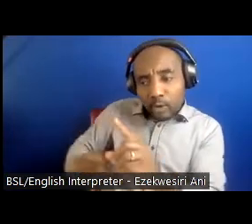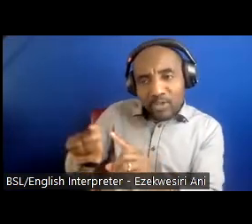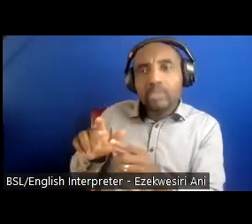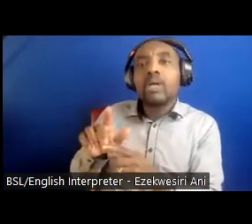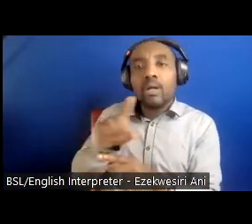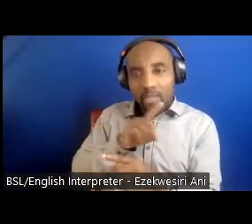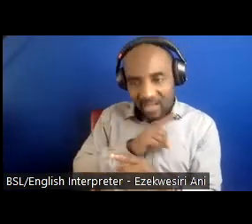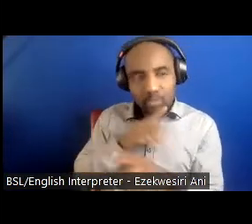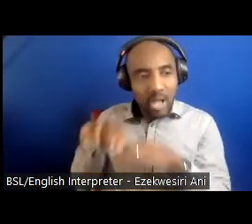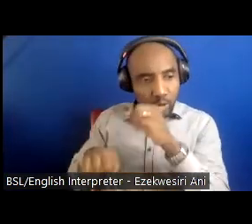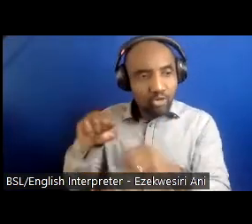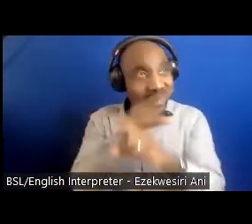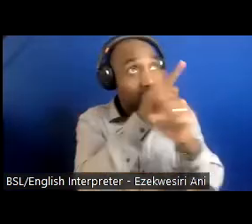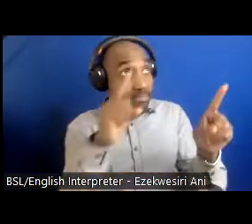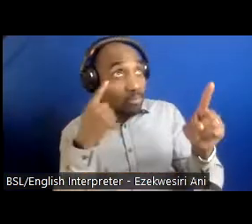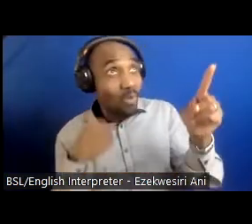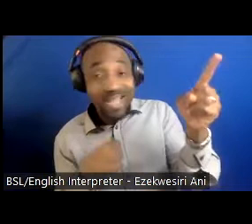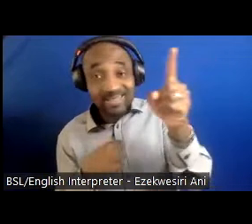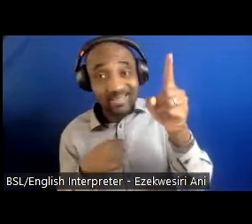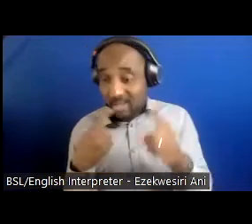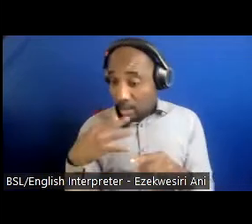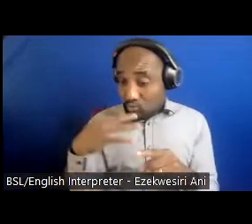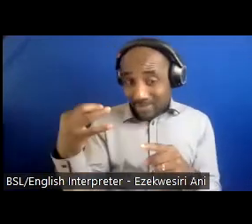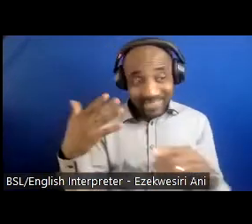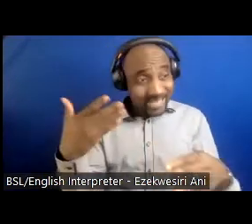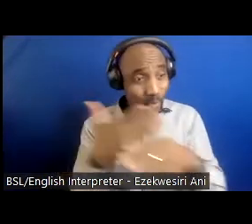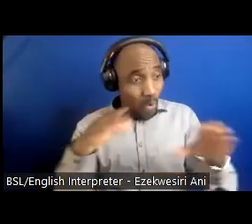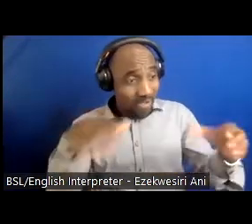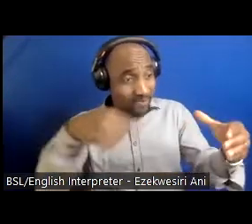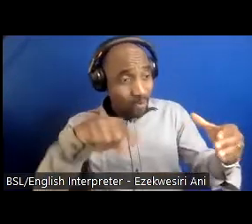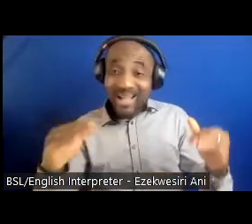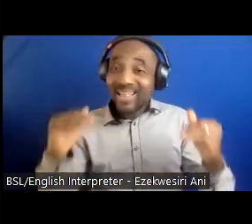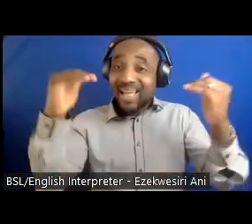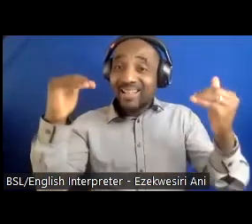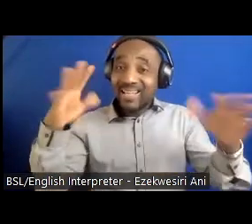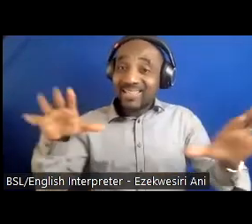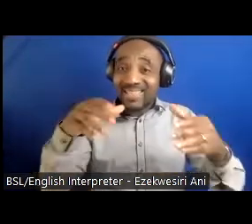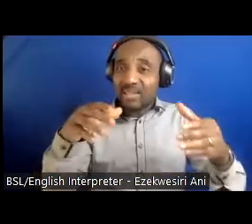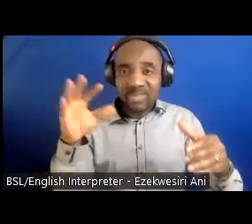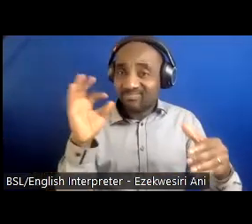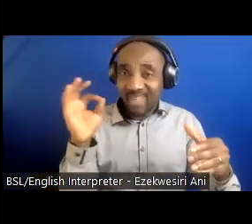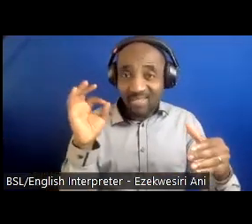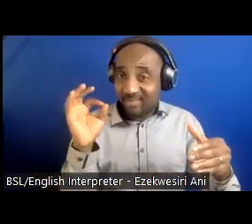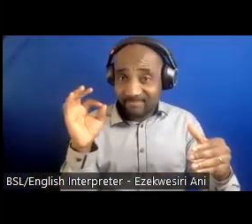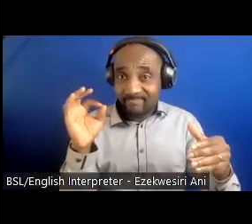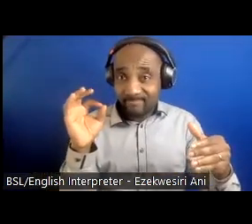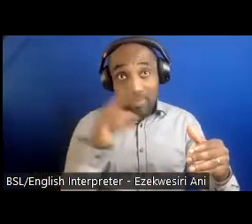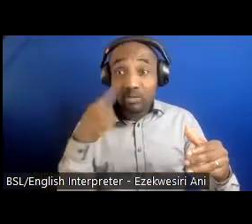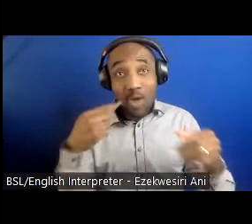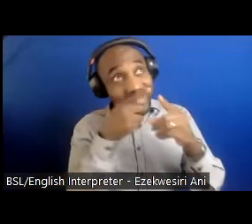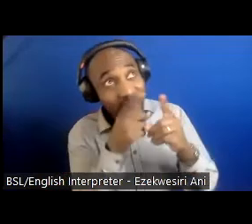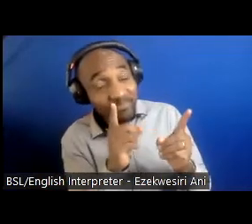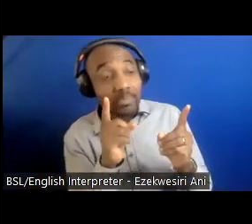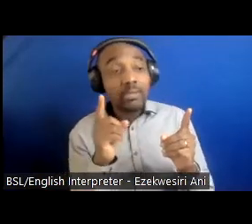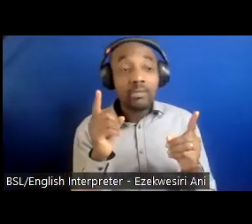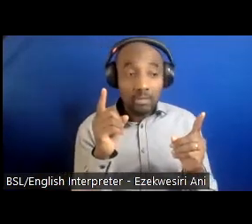progress made in representation across the workforce and elite teams in sport. The Race